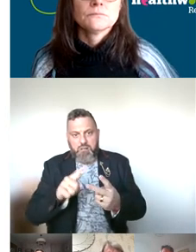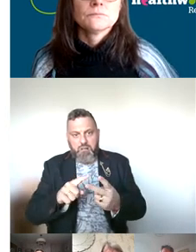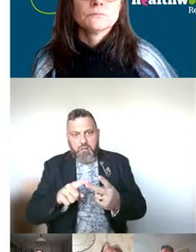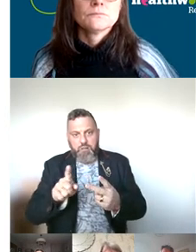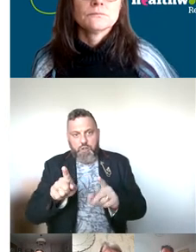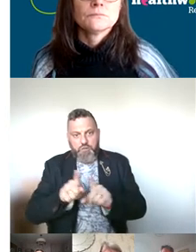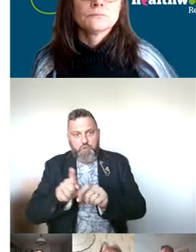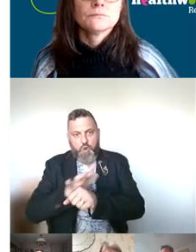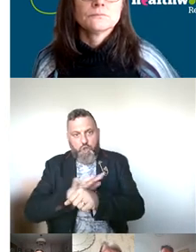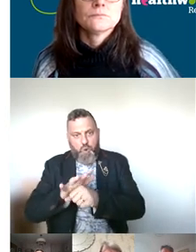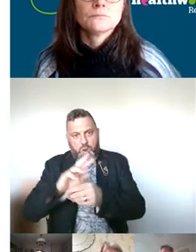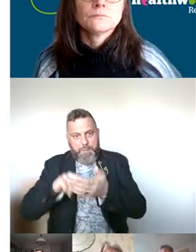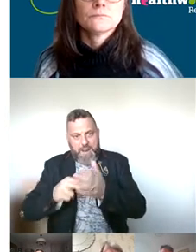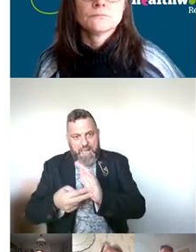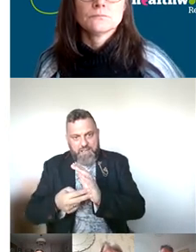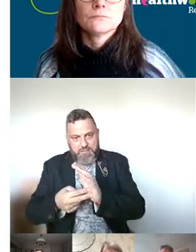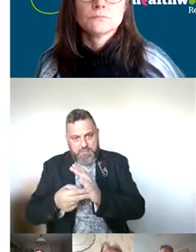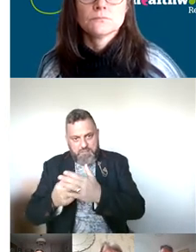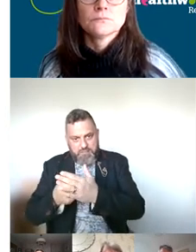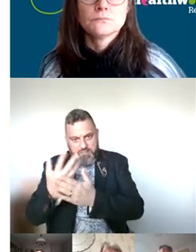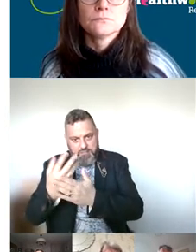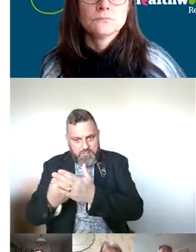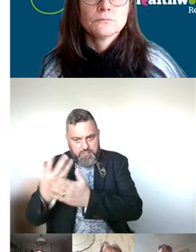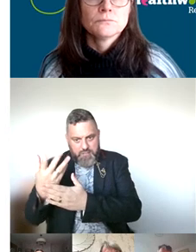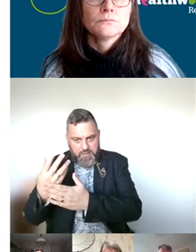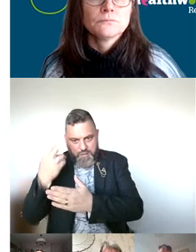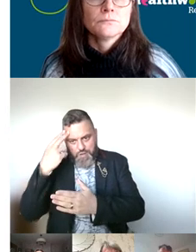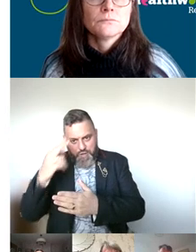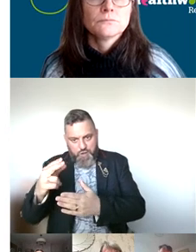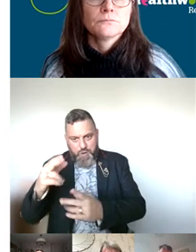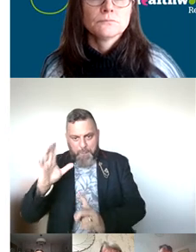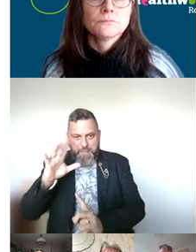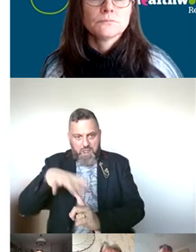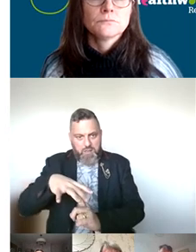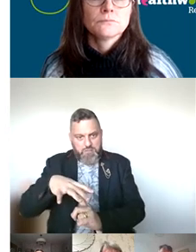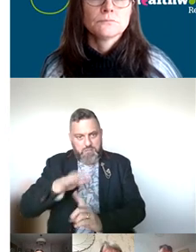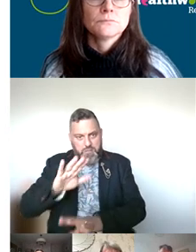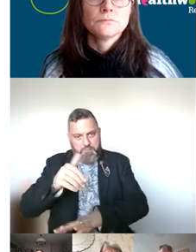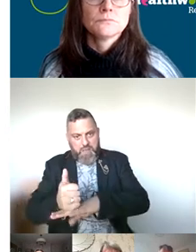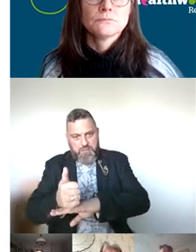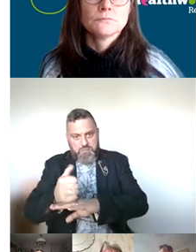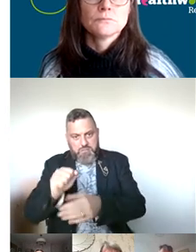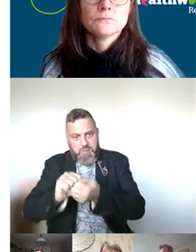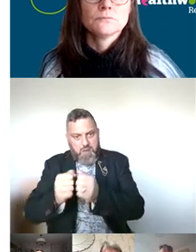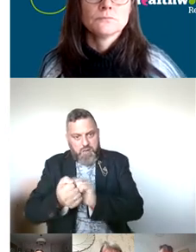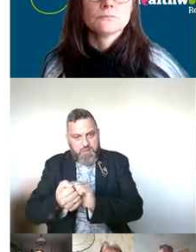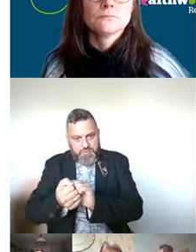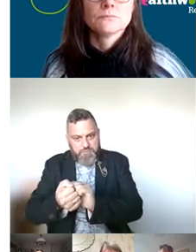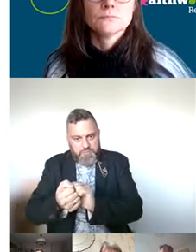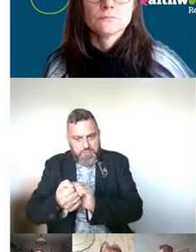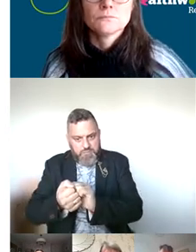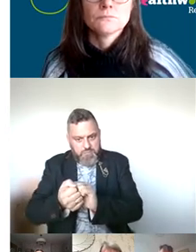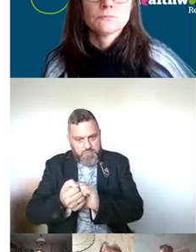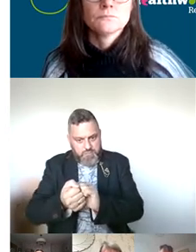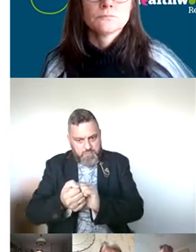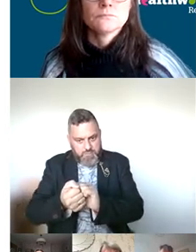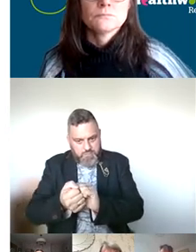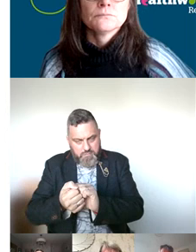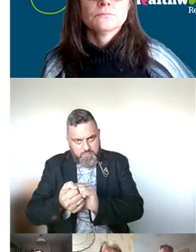local plans that are being developed through what we're calling our place-based partnerships, and being clear about